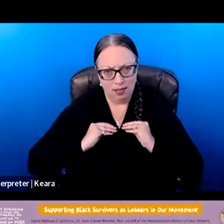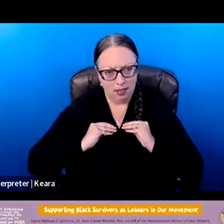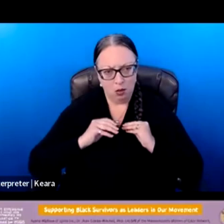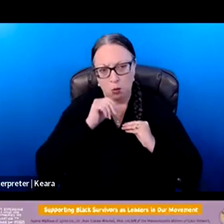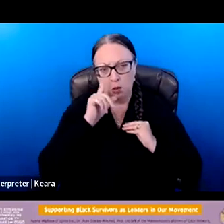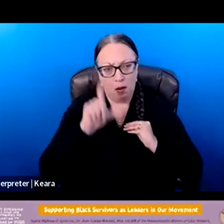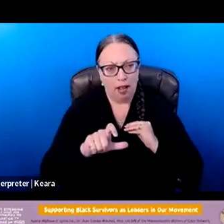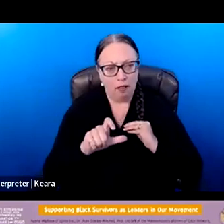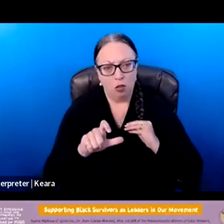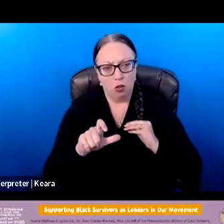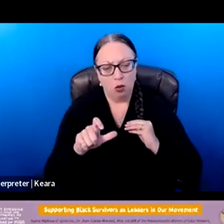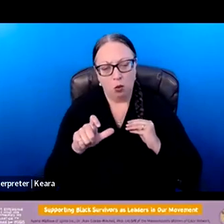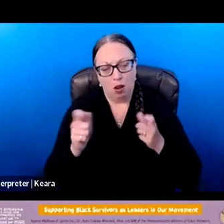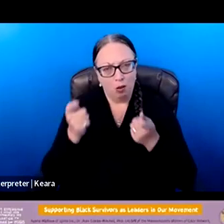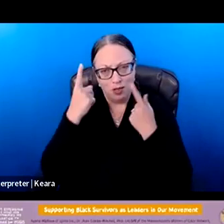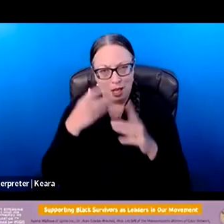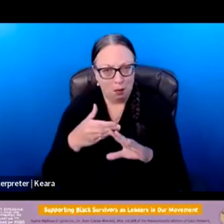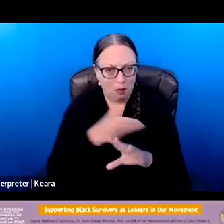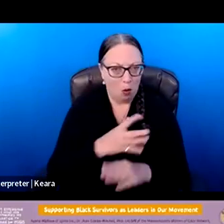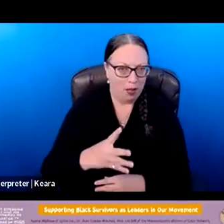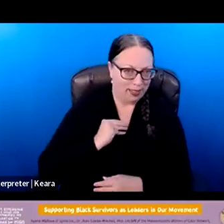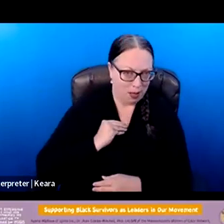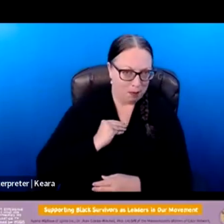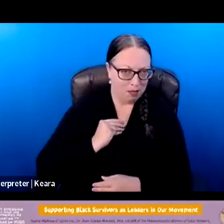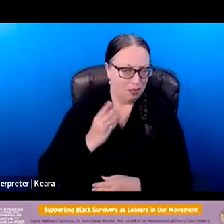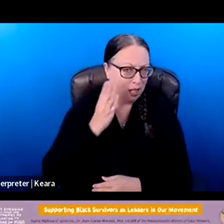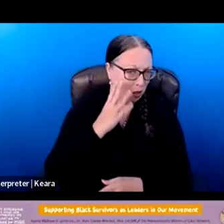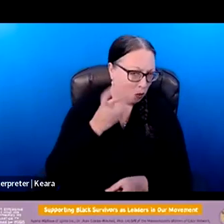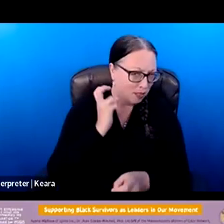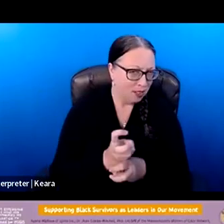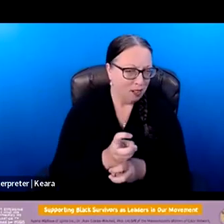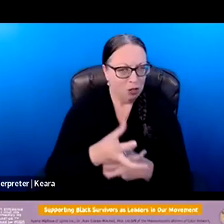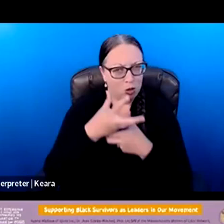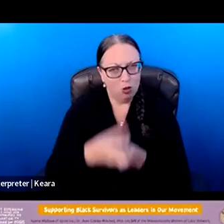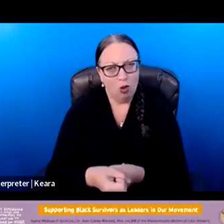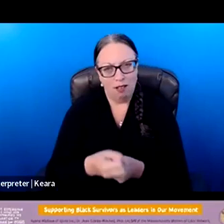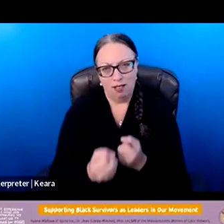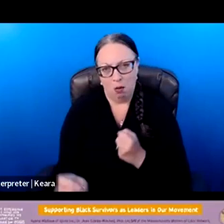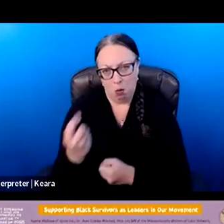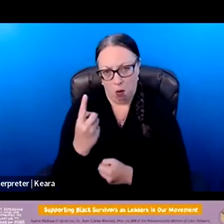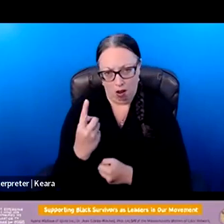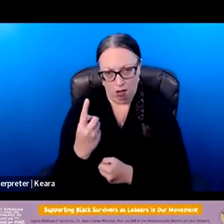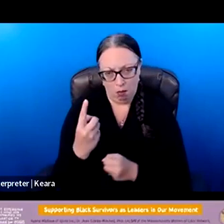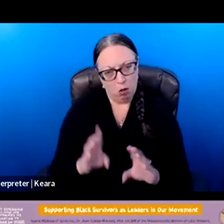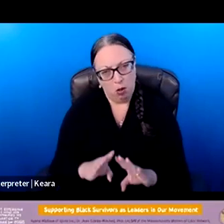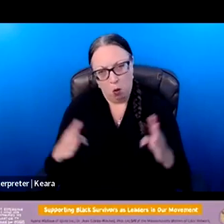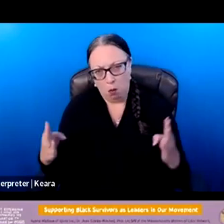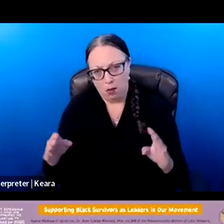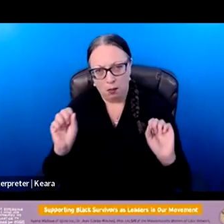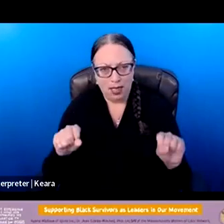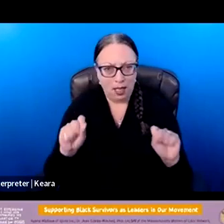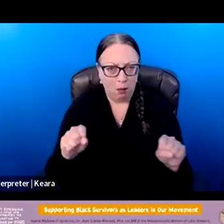clearly understand before accept. And I know it's hard to just trust someone, but to be open and be able to say,